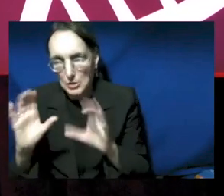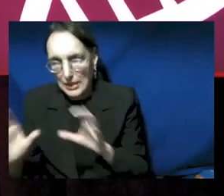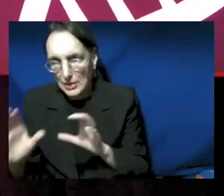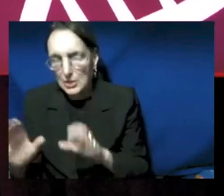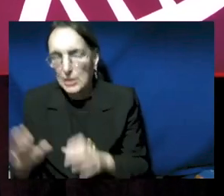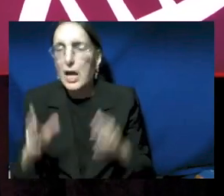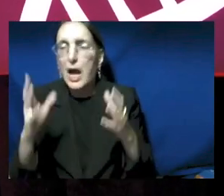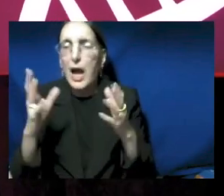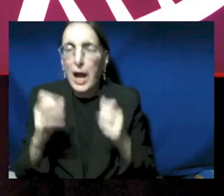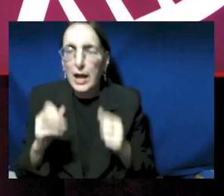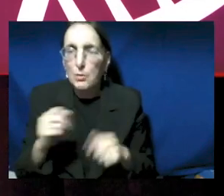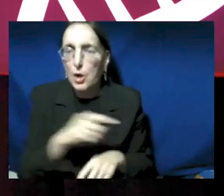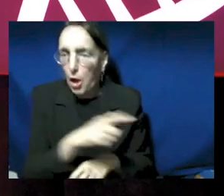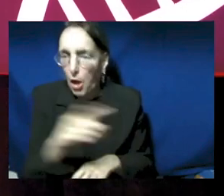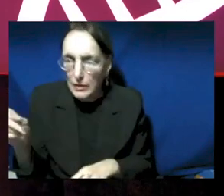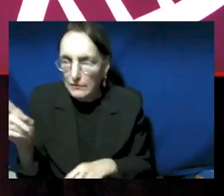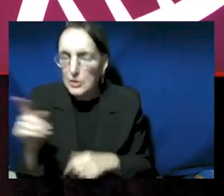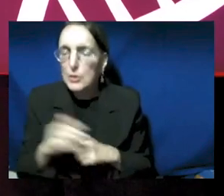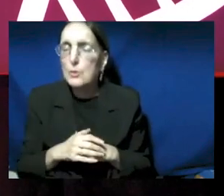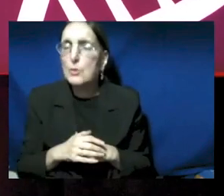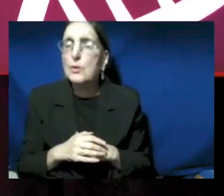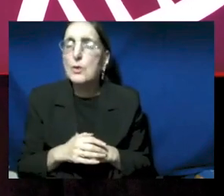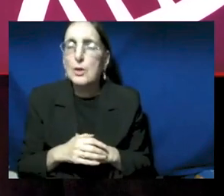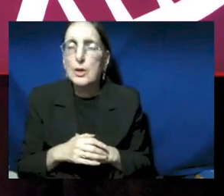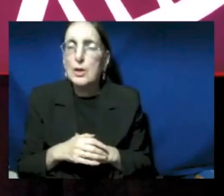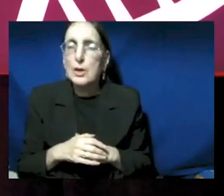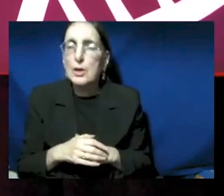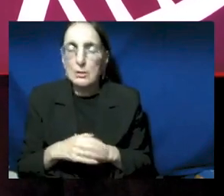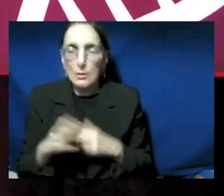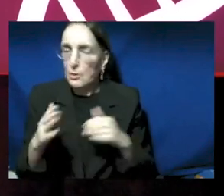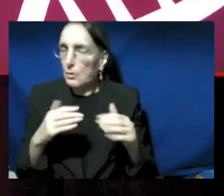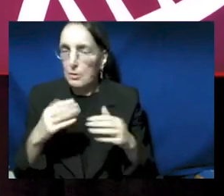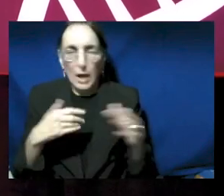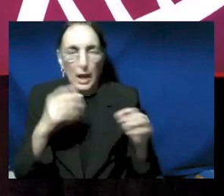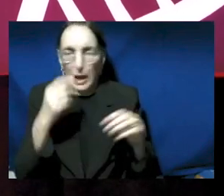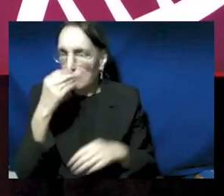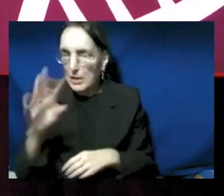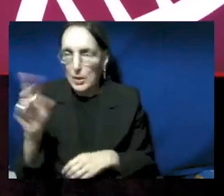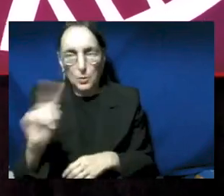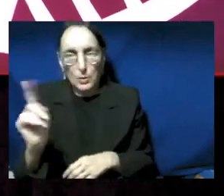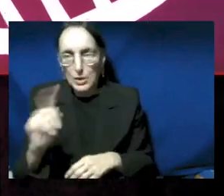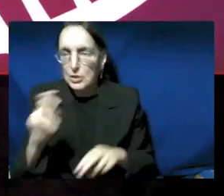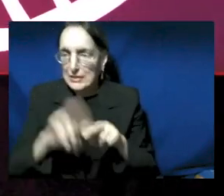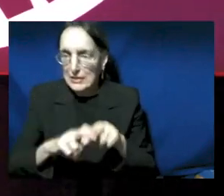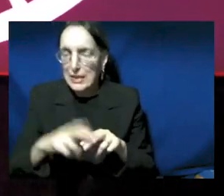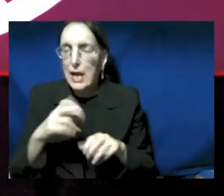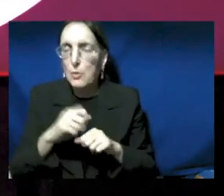I do this everywhere I go. I want everybody, wherever you're sitting, I want you to close your eyes.